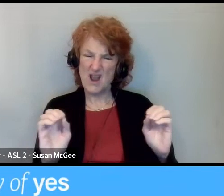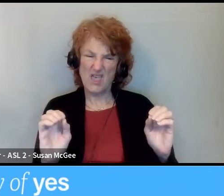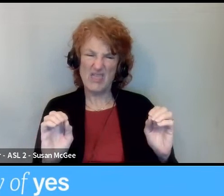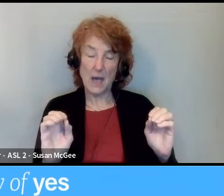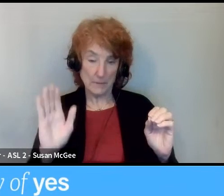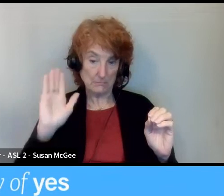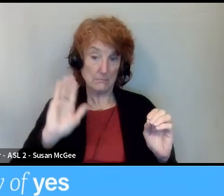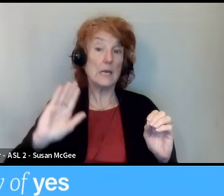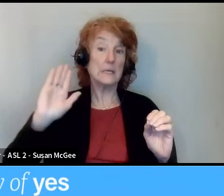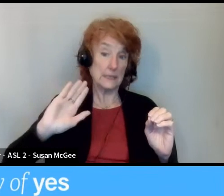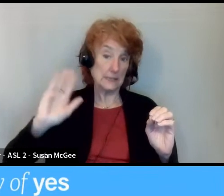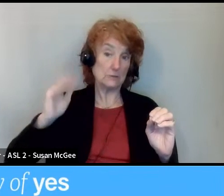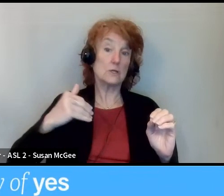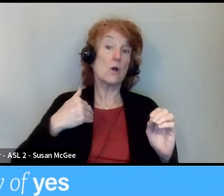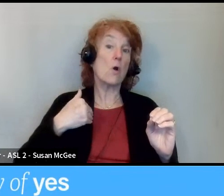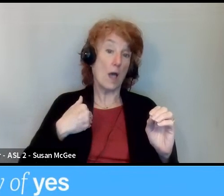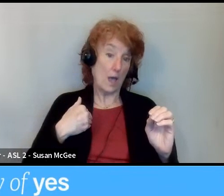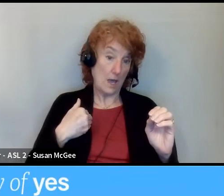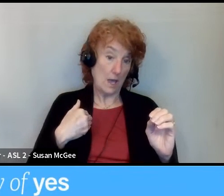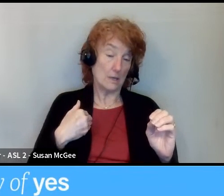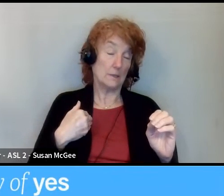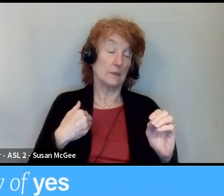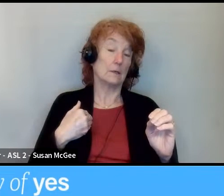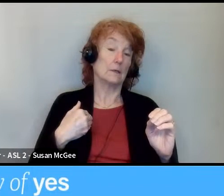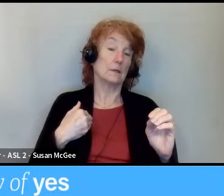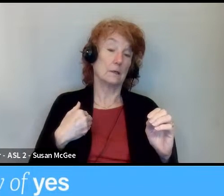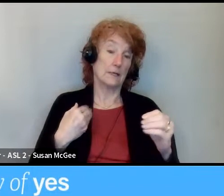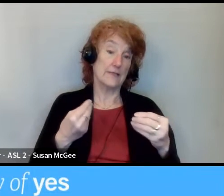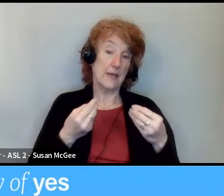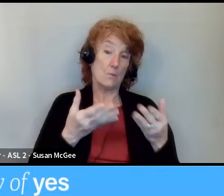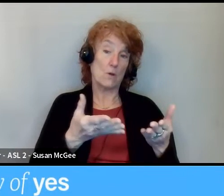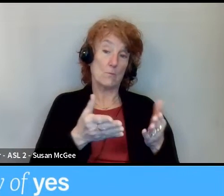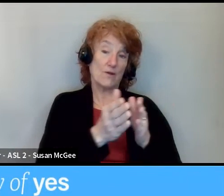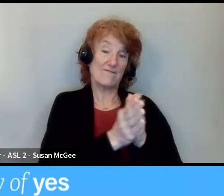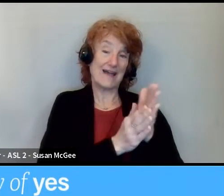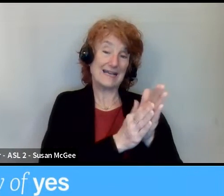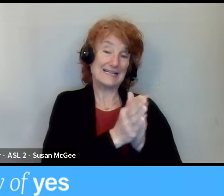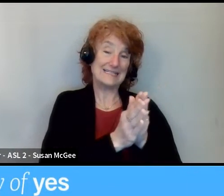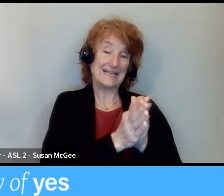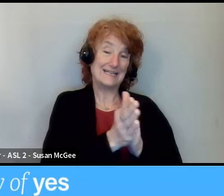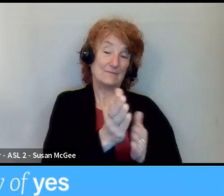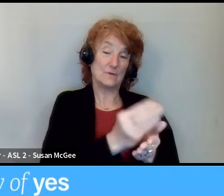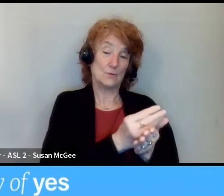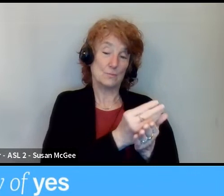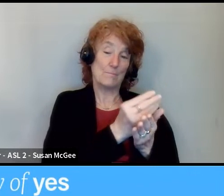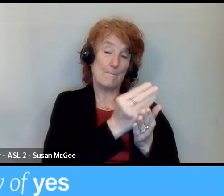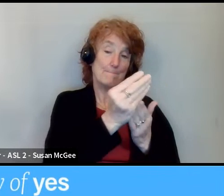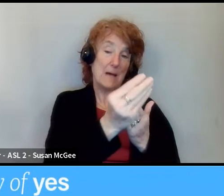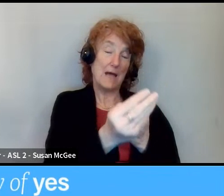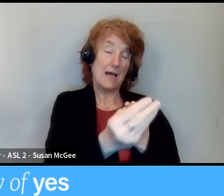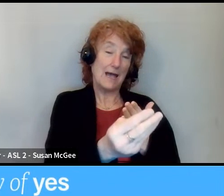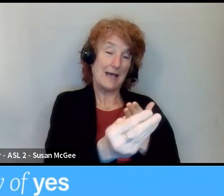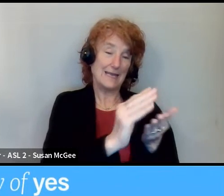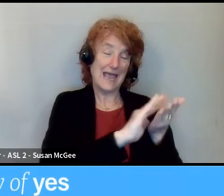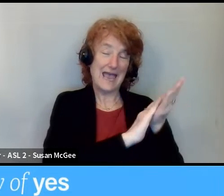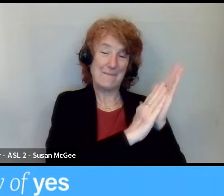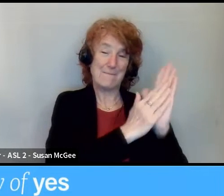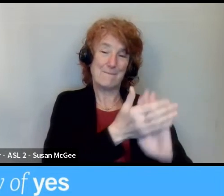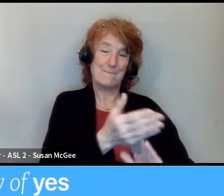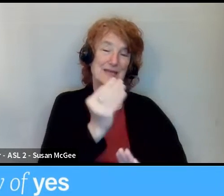ago, where they would provide us incentives to buy and become home